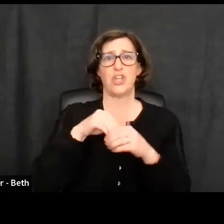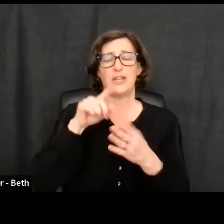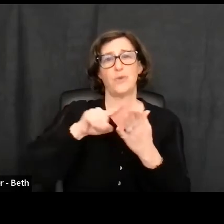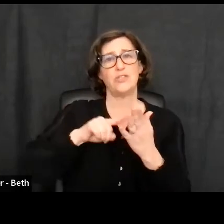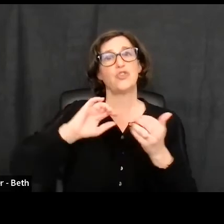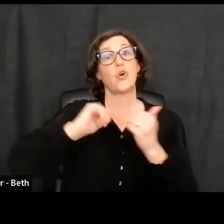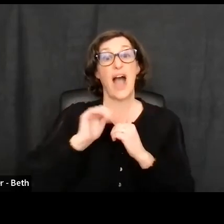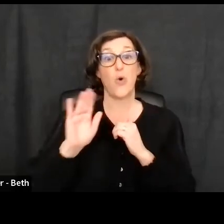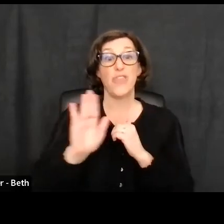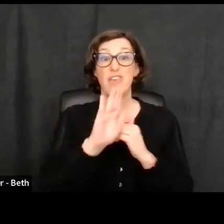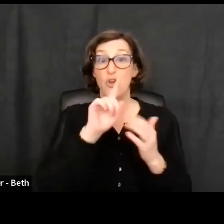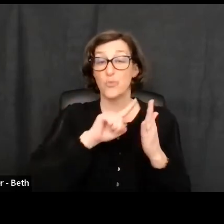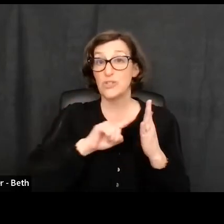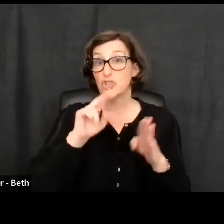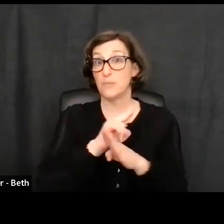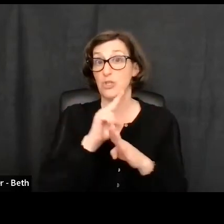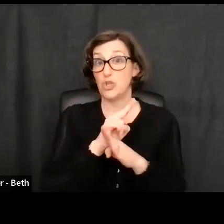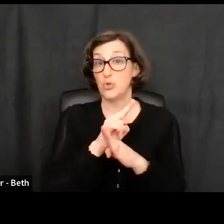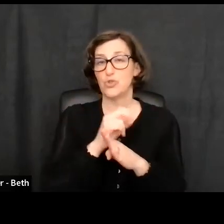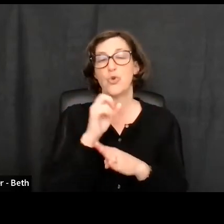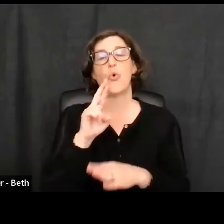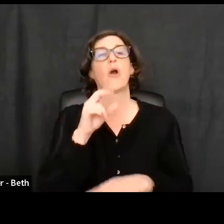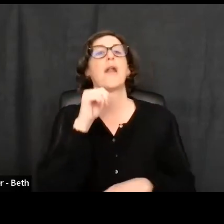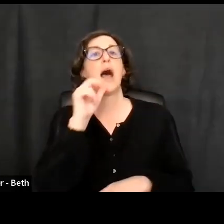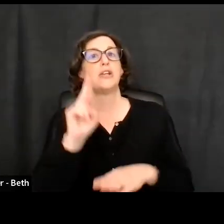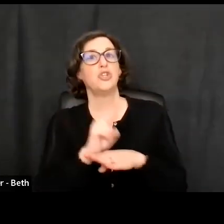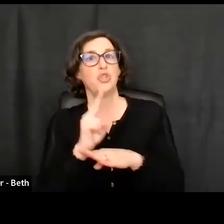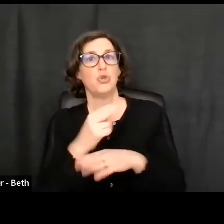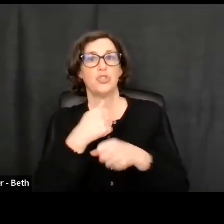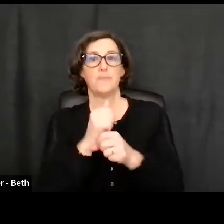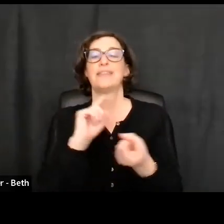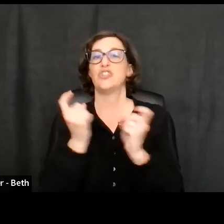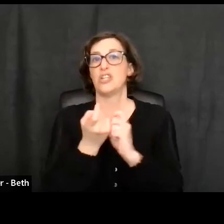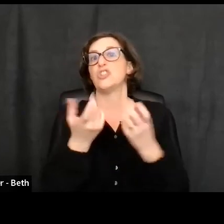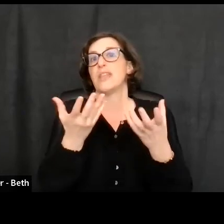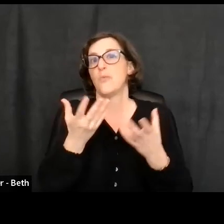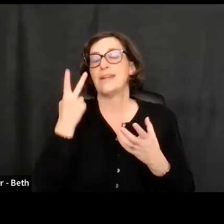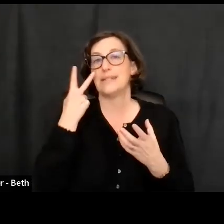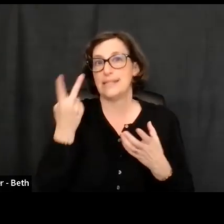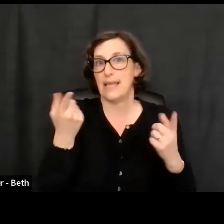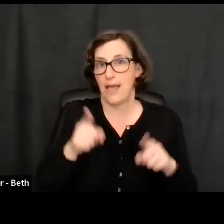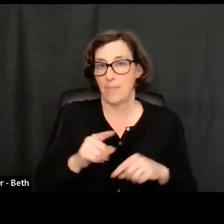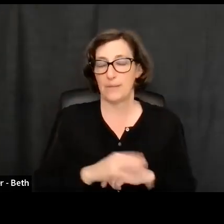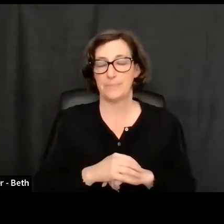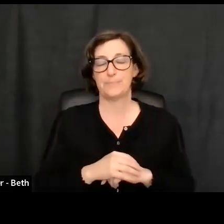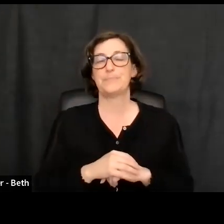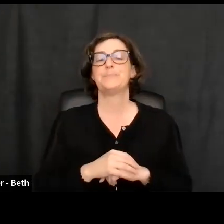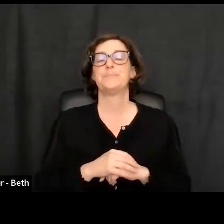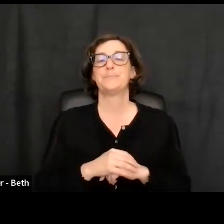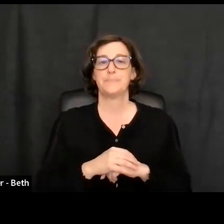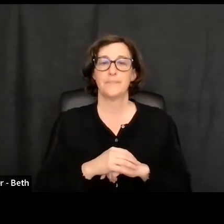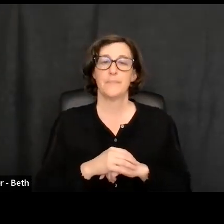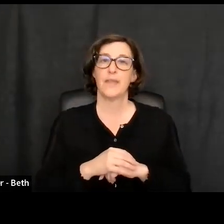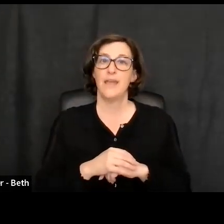used or hadn't been used to make the changes that they wanted to see made. And